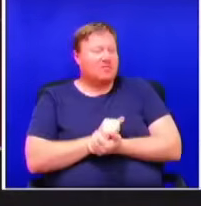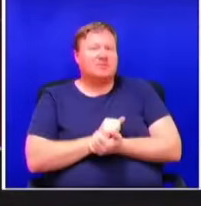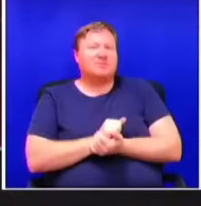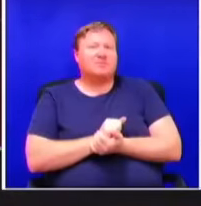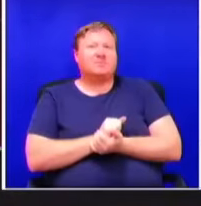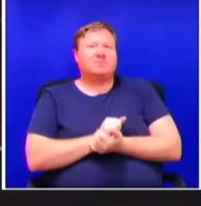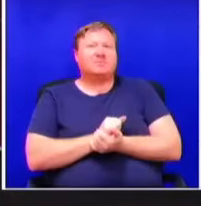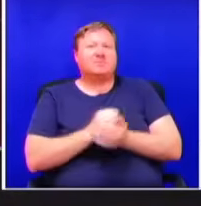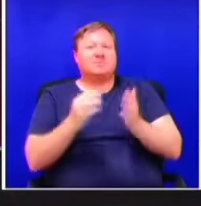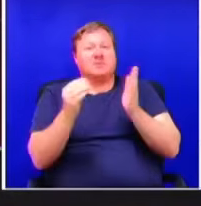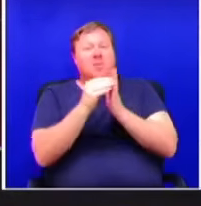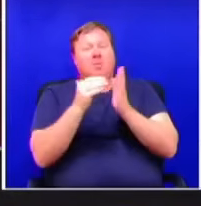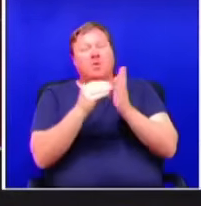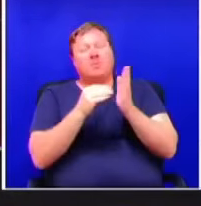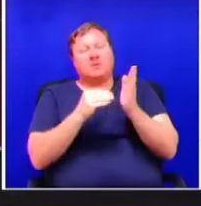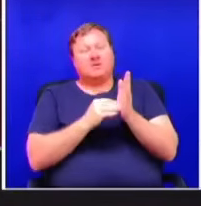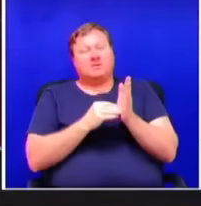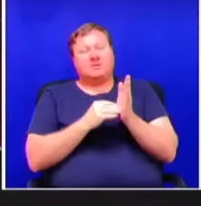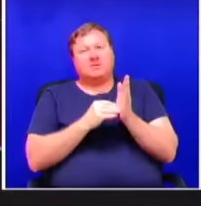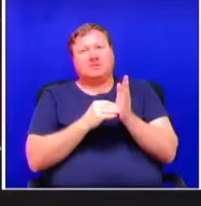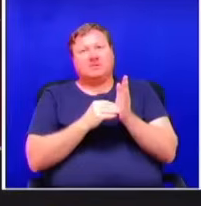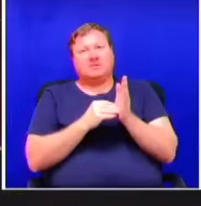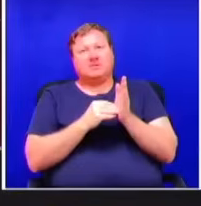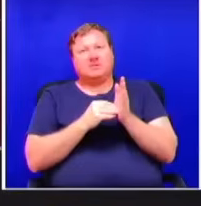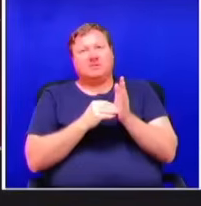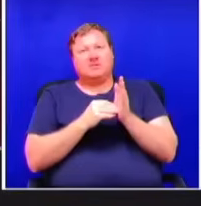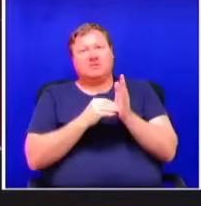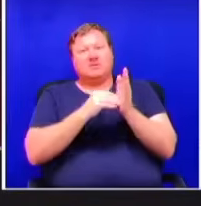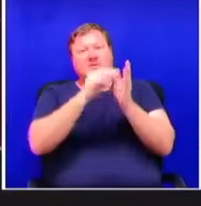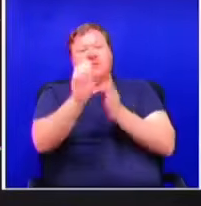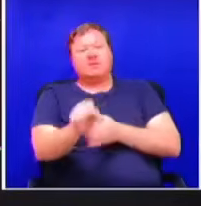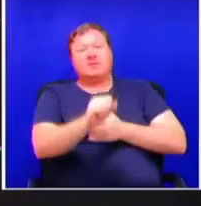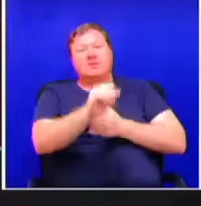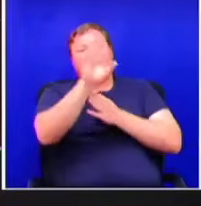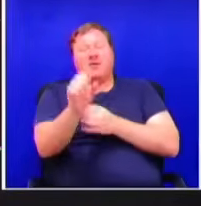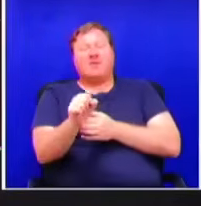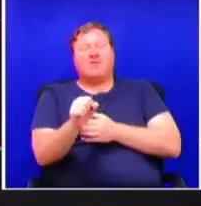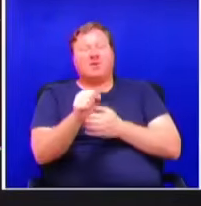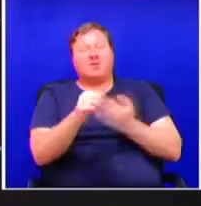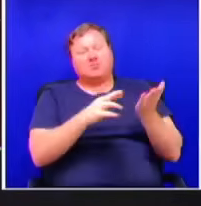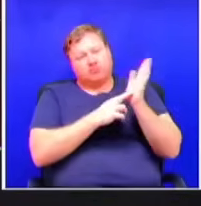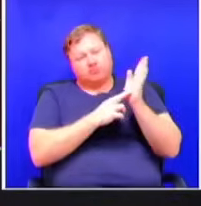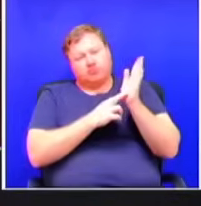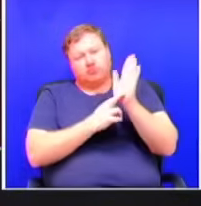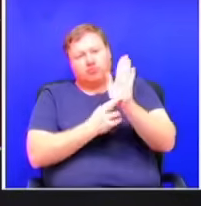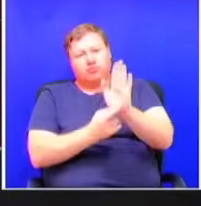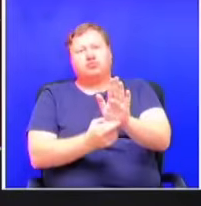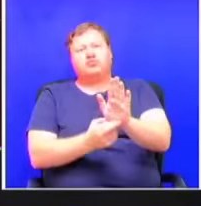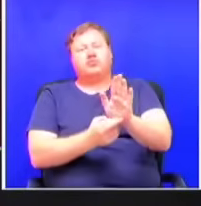The appointment of South Africa's ambassador to the United States,